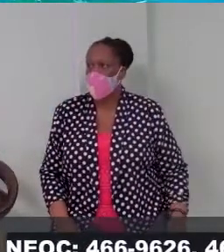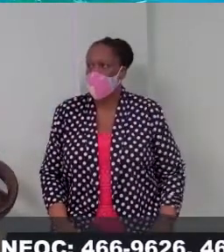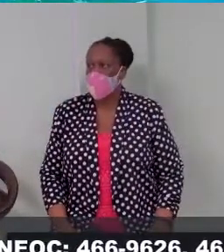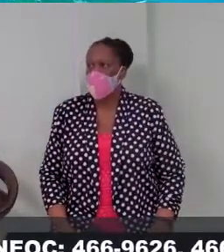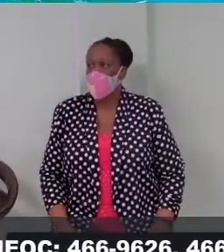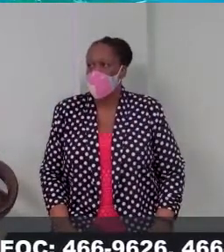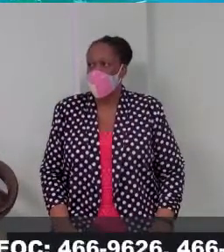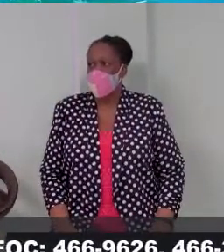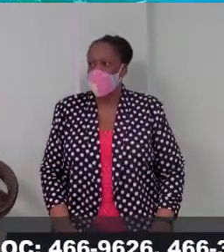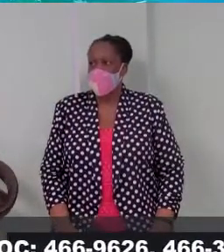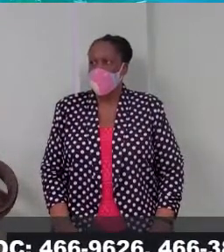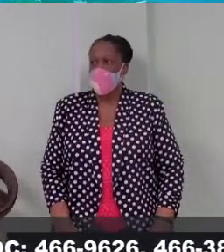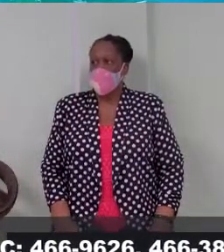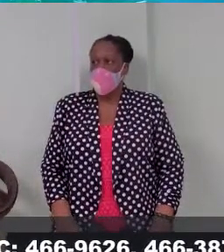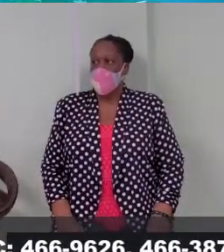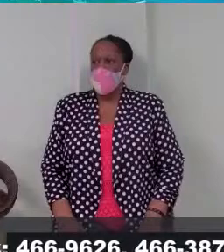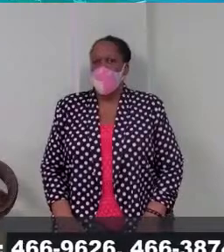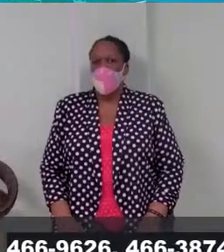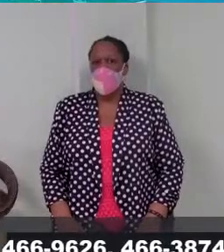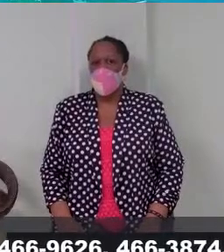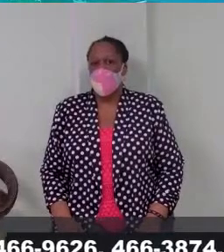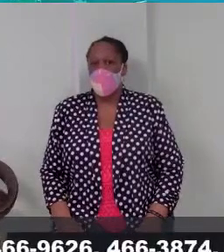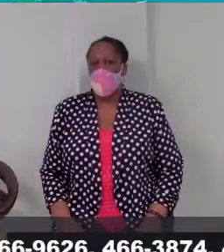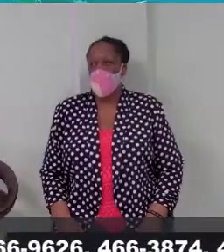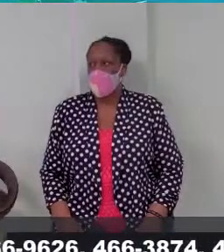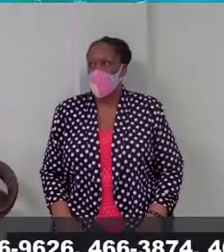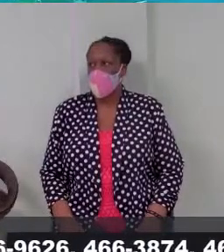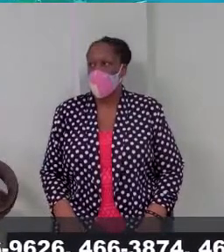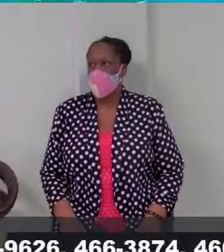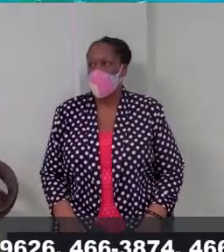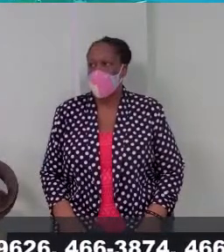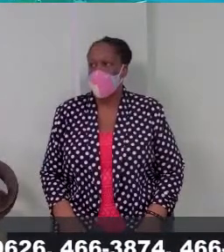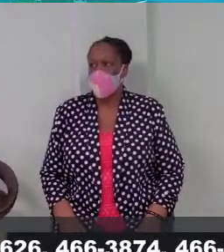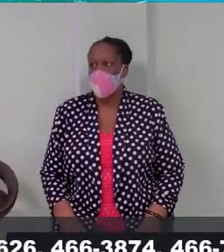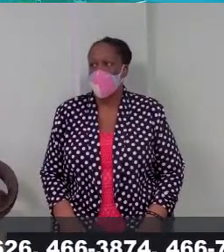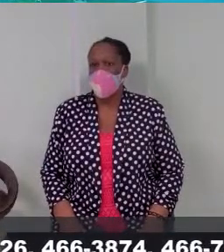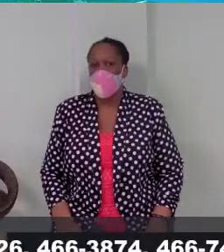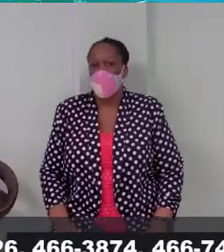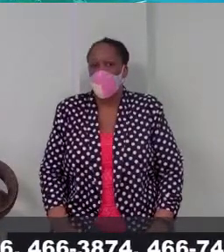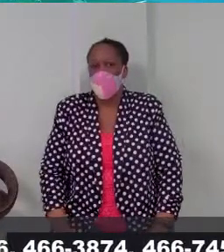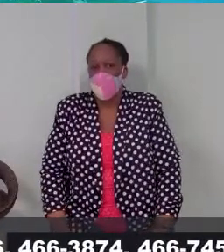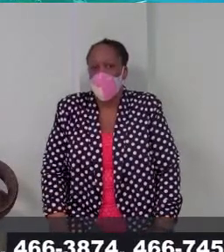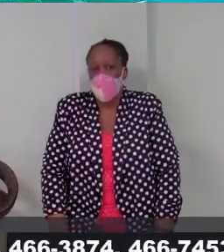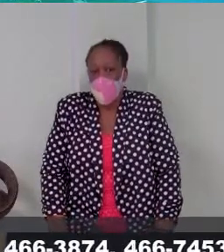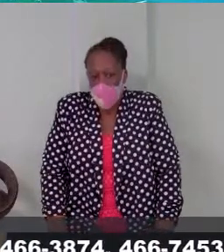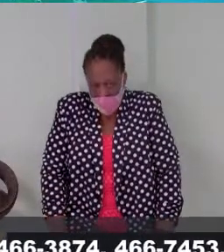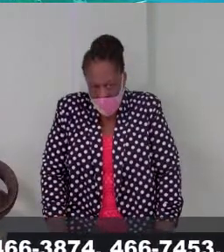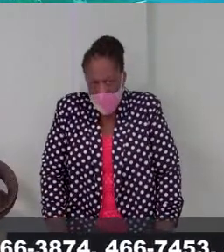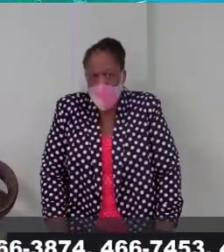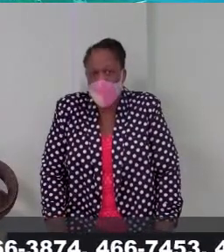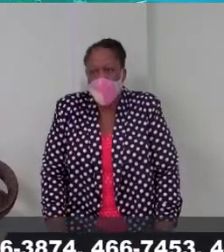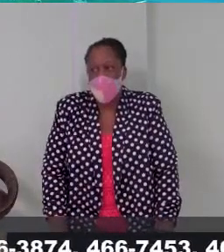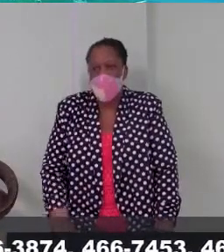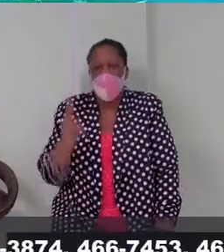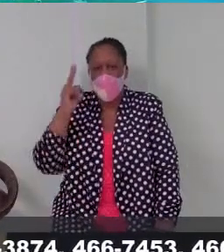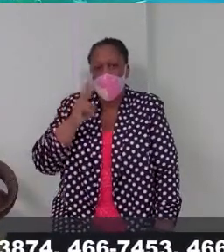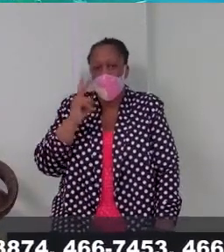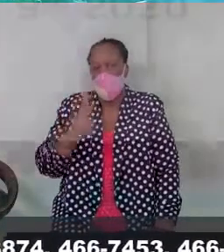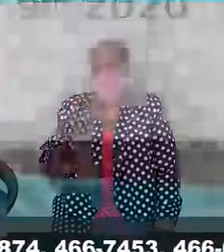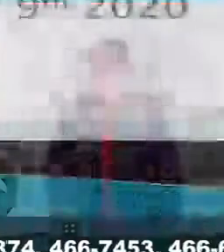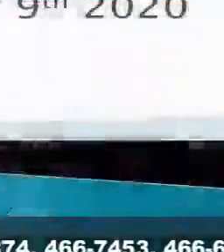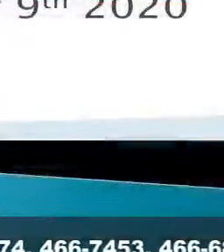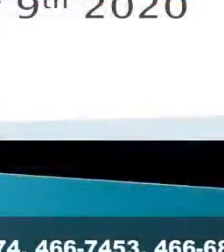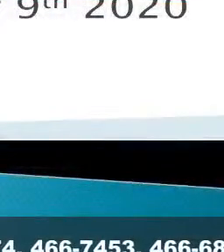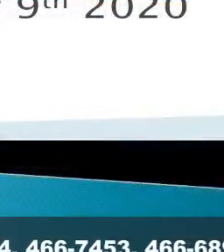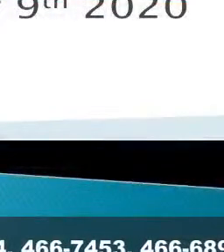Thank you very much, Leslie. Can we start with the presentation? Now, when our